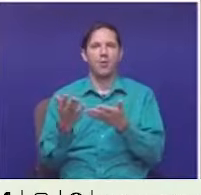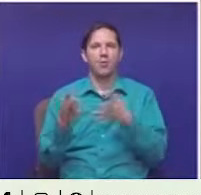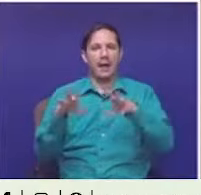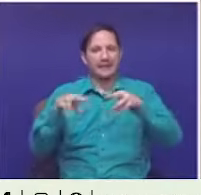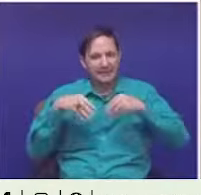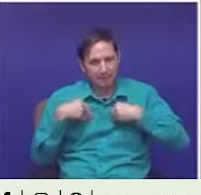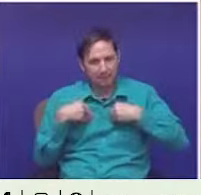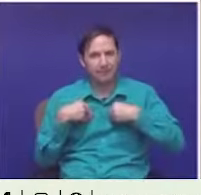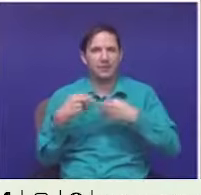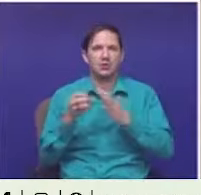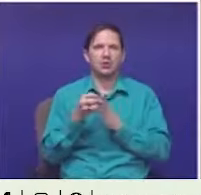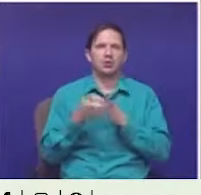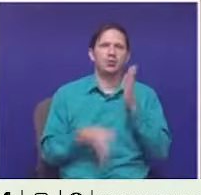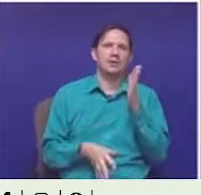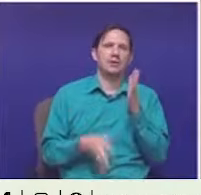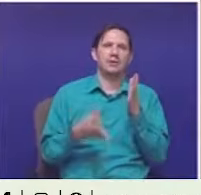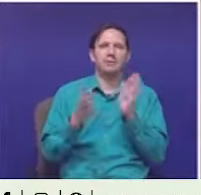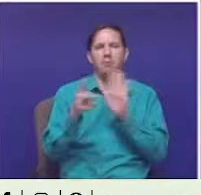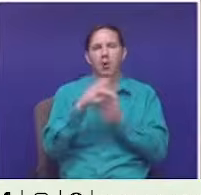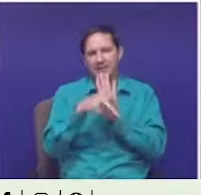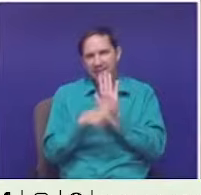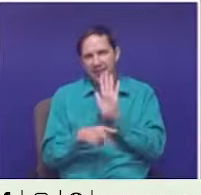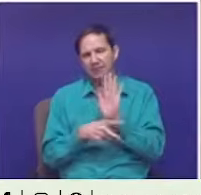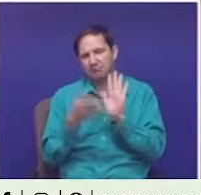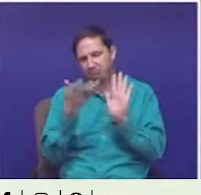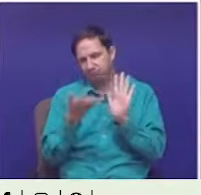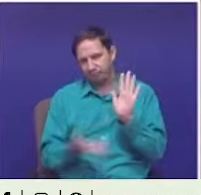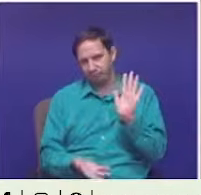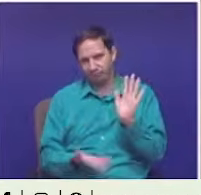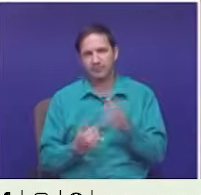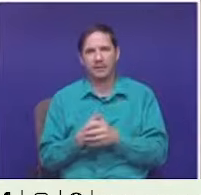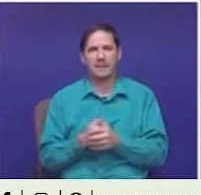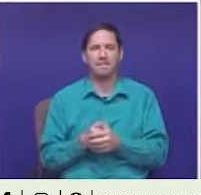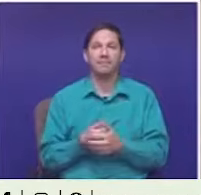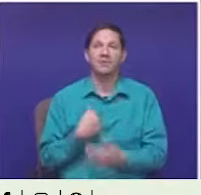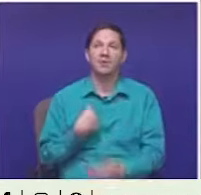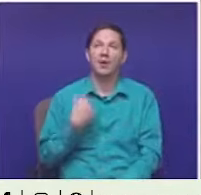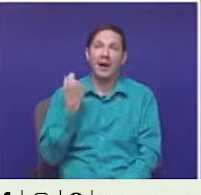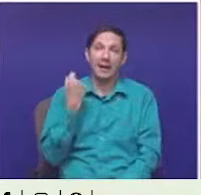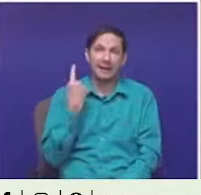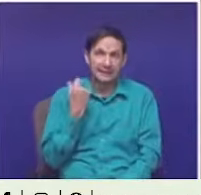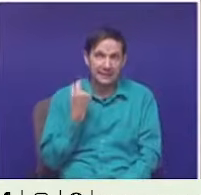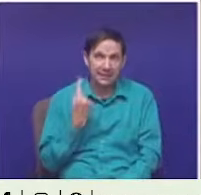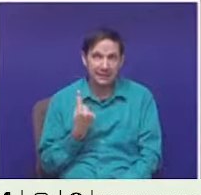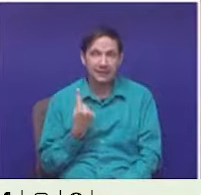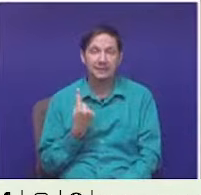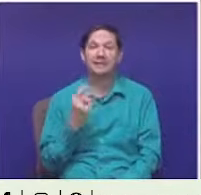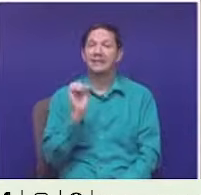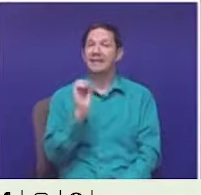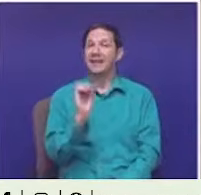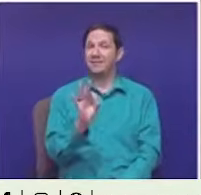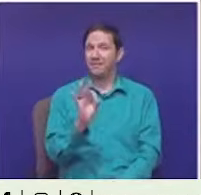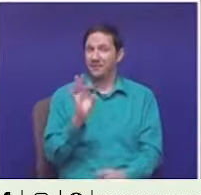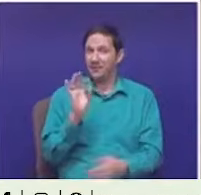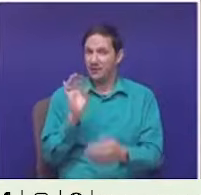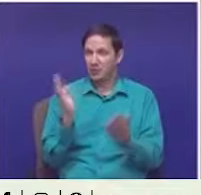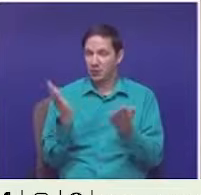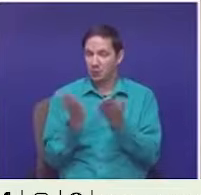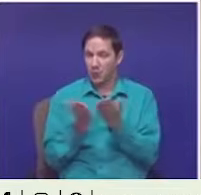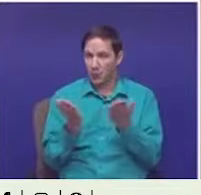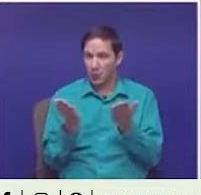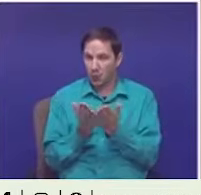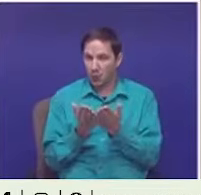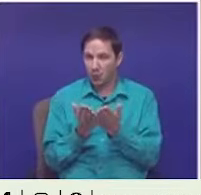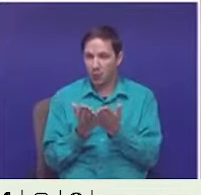determined. All of those things are absolutely important. And I think that schools will lose out on on